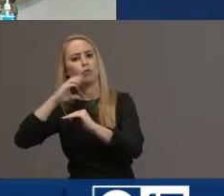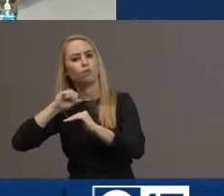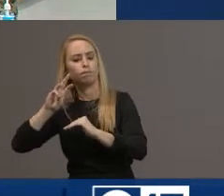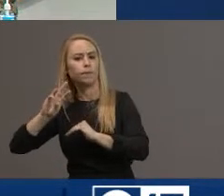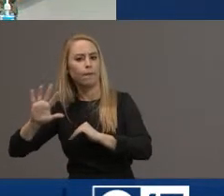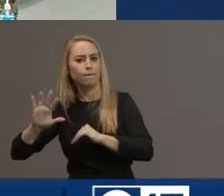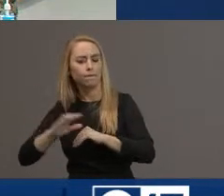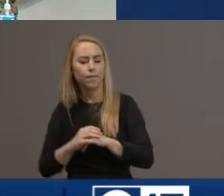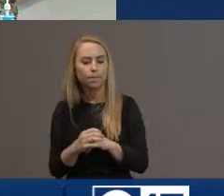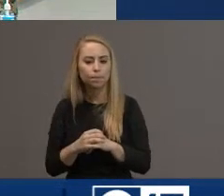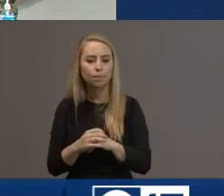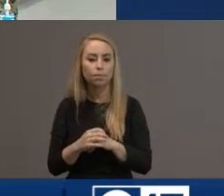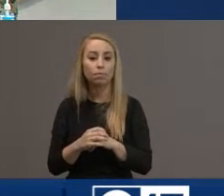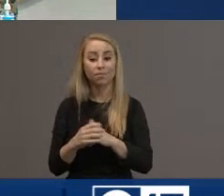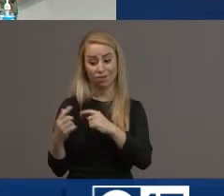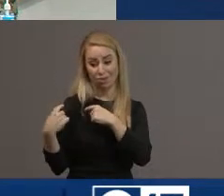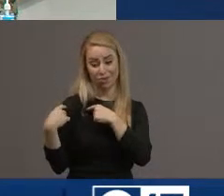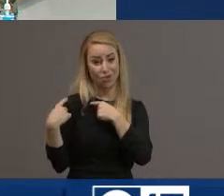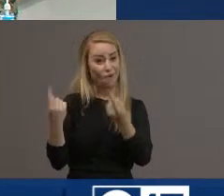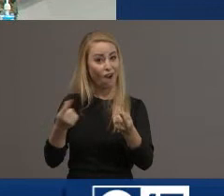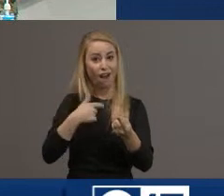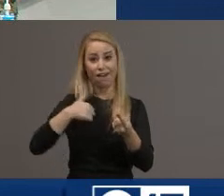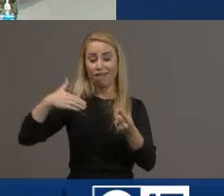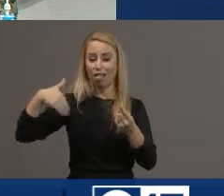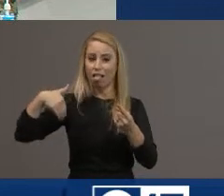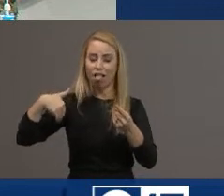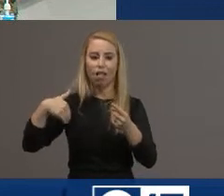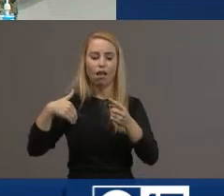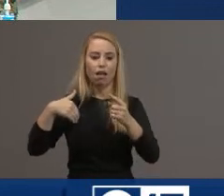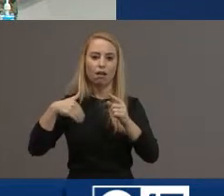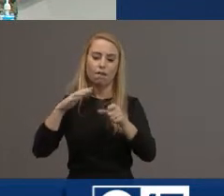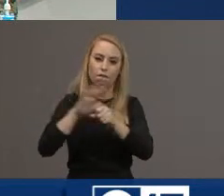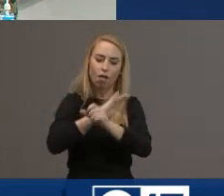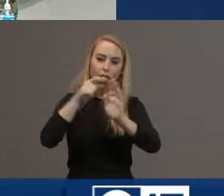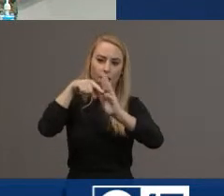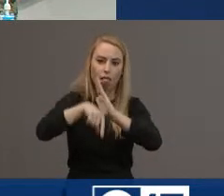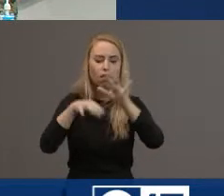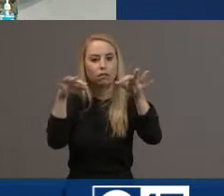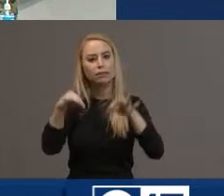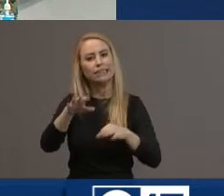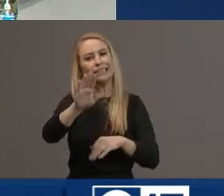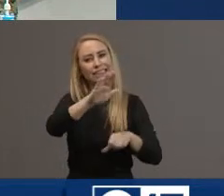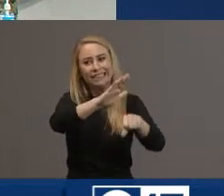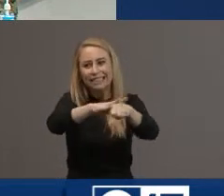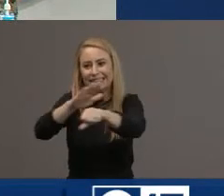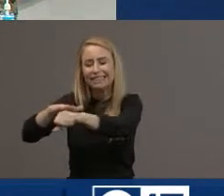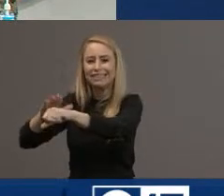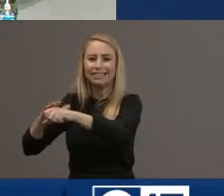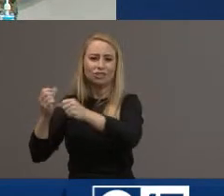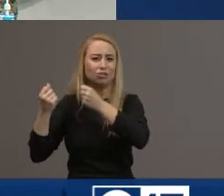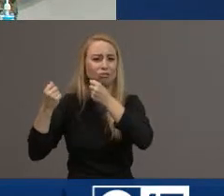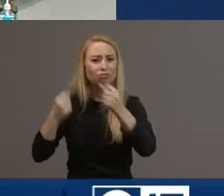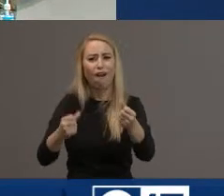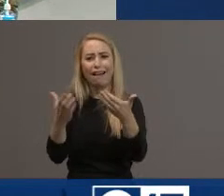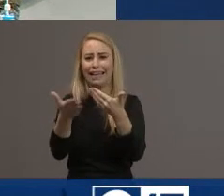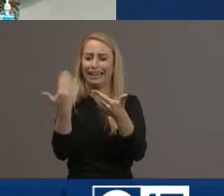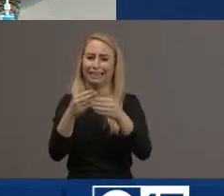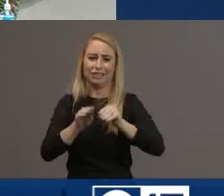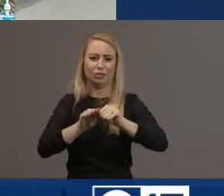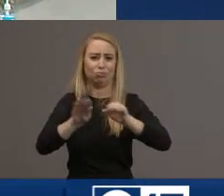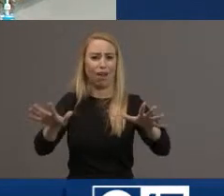a lot of talking about how contagious this is, how anyone can catch it,